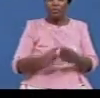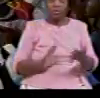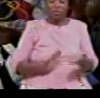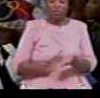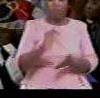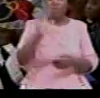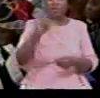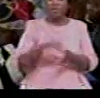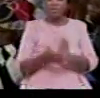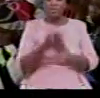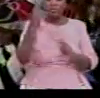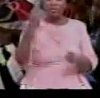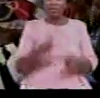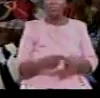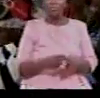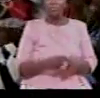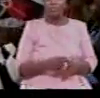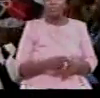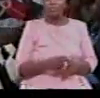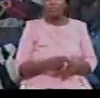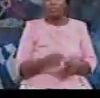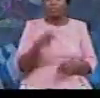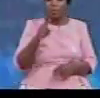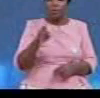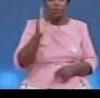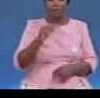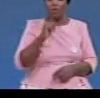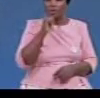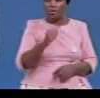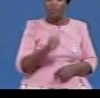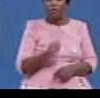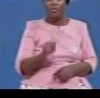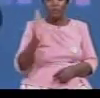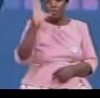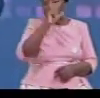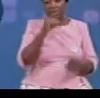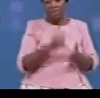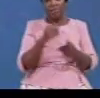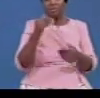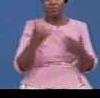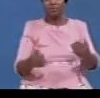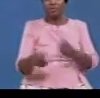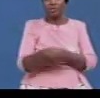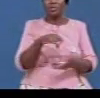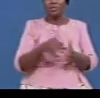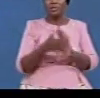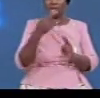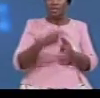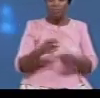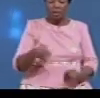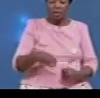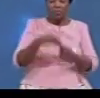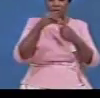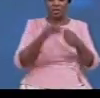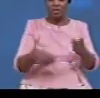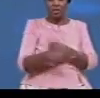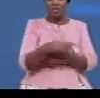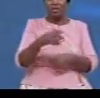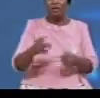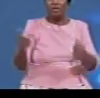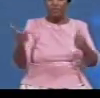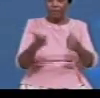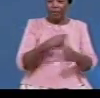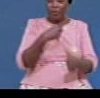glory. You will not miss it today. Special day, first